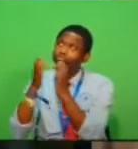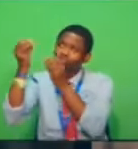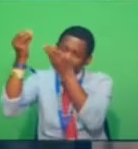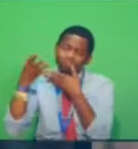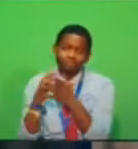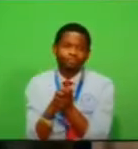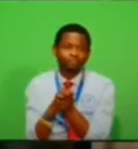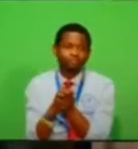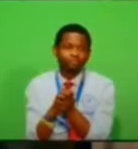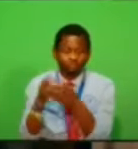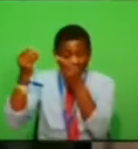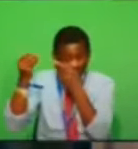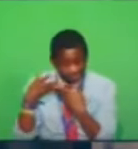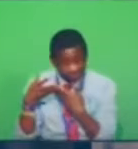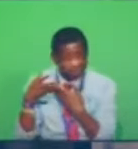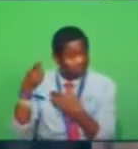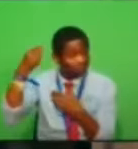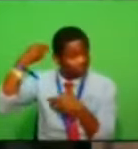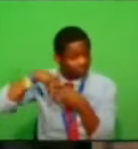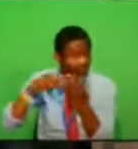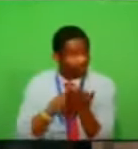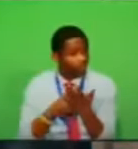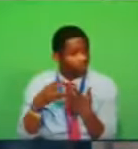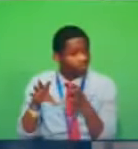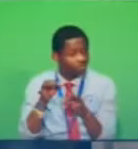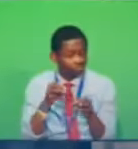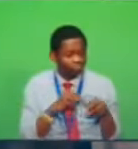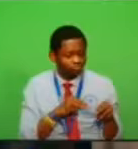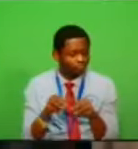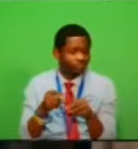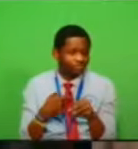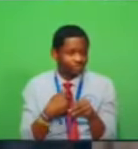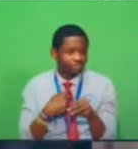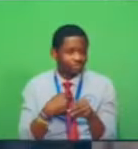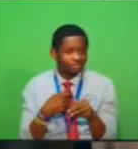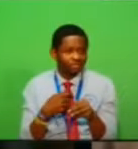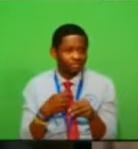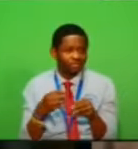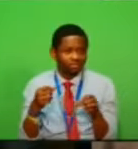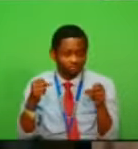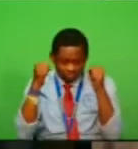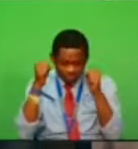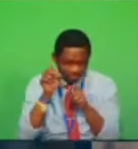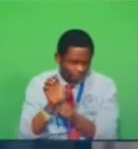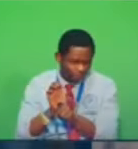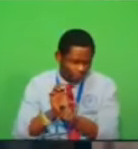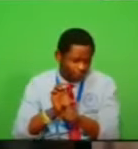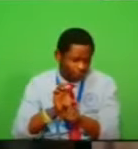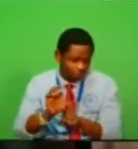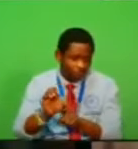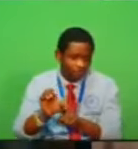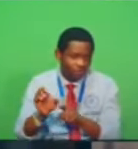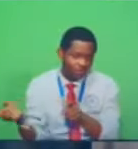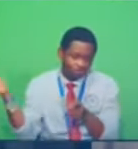When it drops, the Holy Spirit will move me with a severe force until it